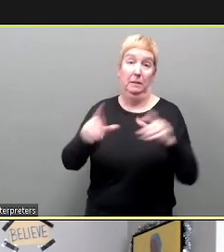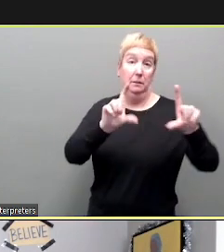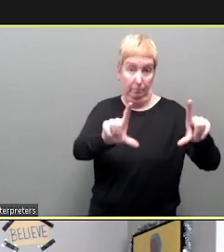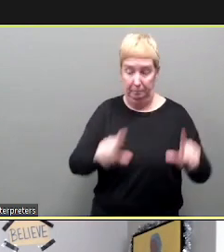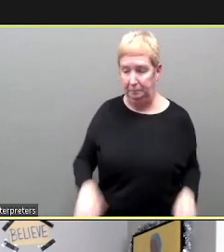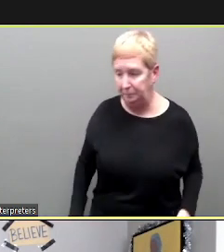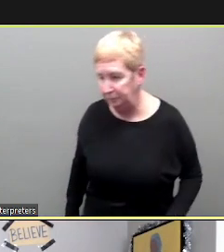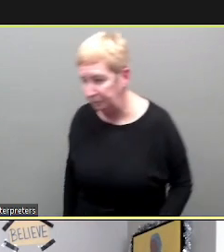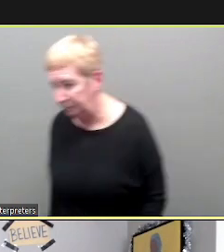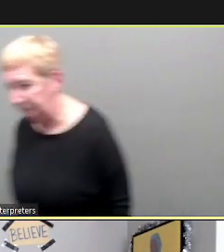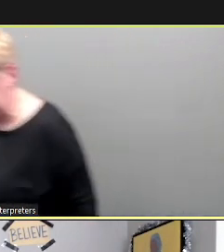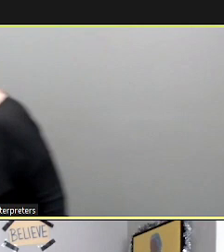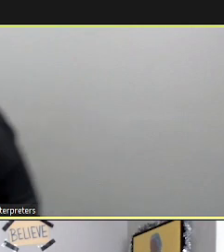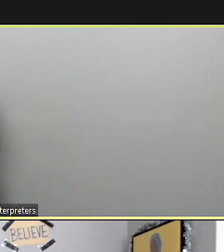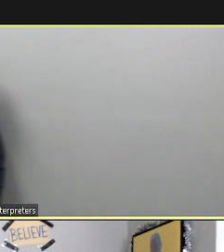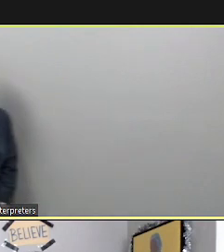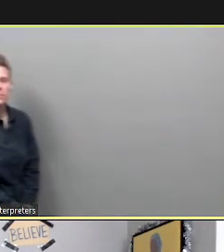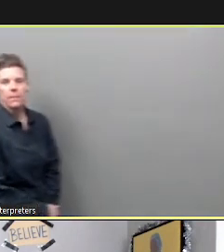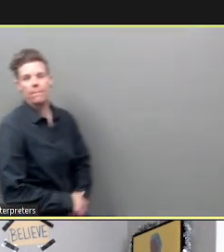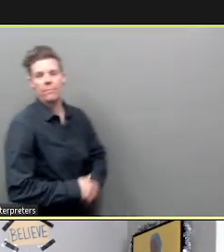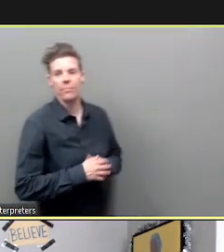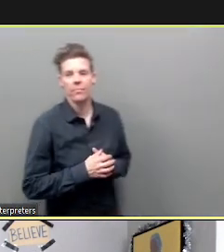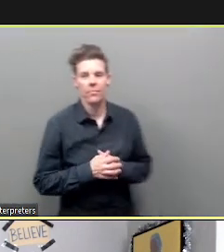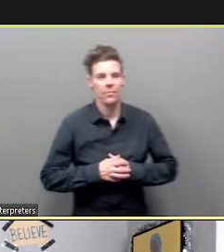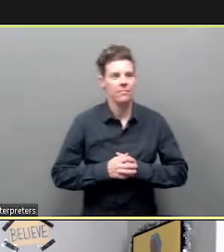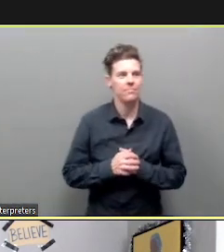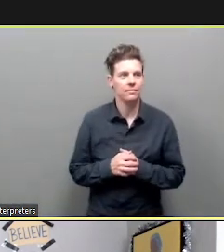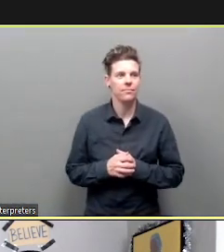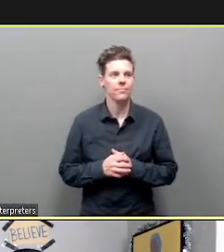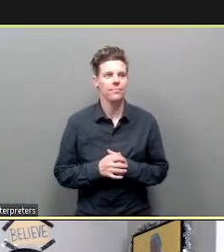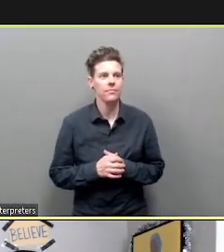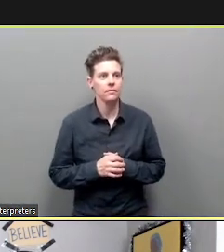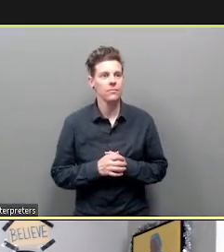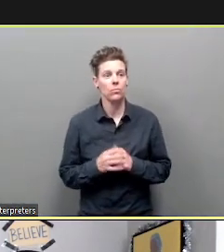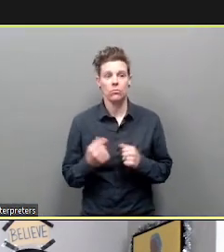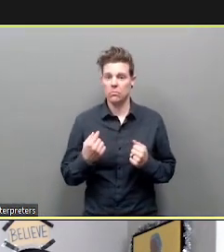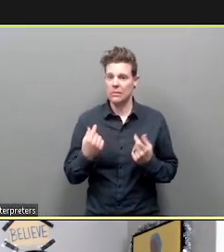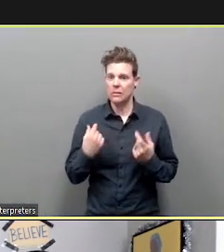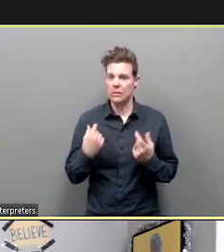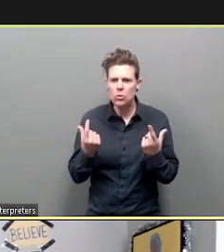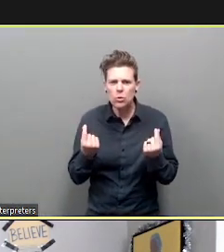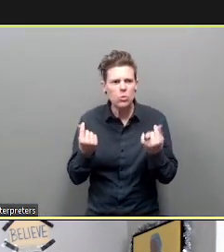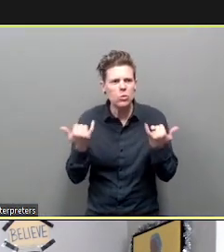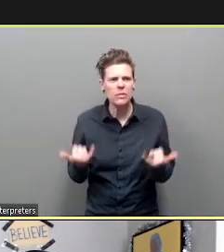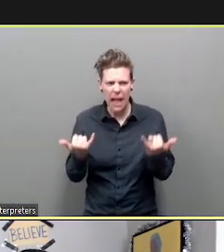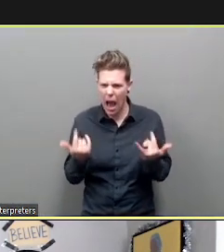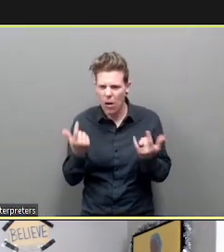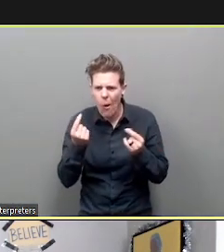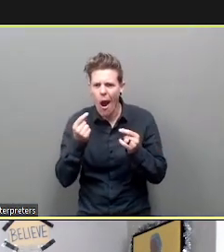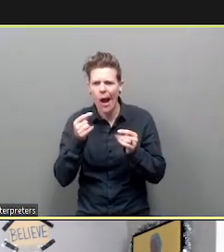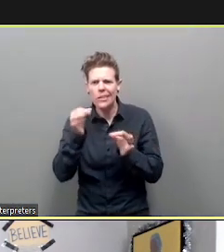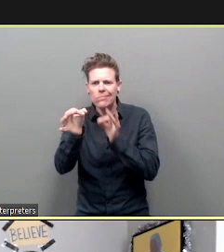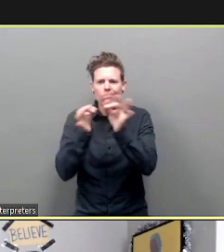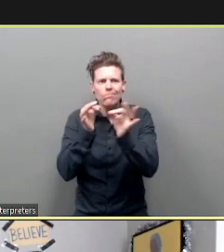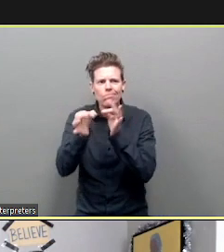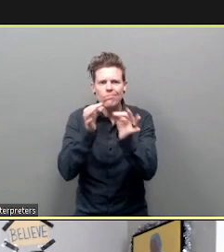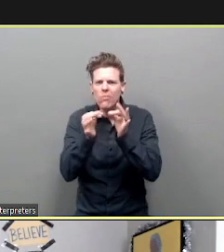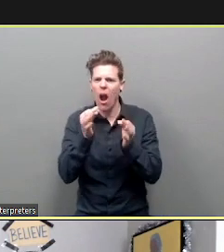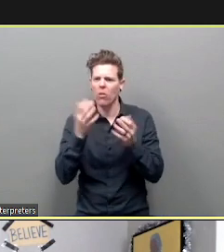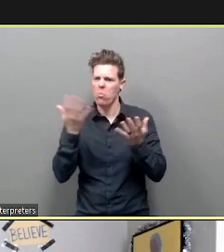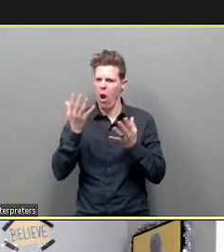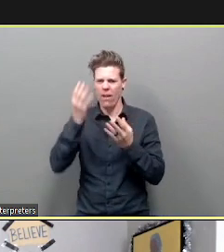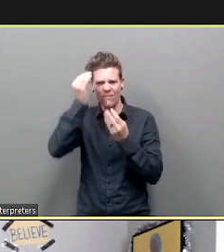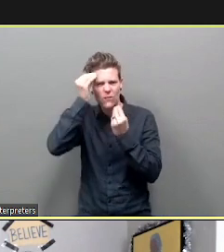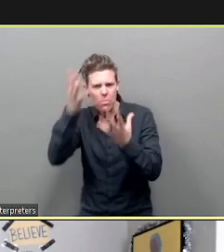Next slide. So what I'm going to do is kind of give you an overview of what you do with a test, whether it's